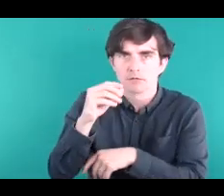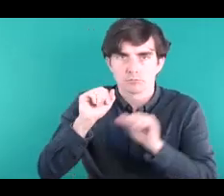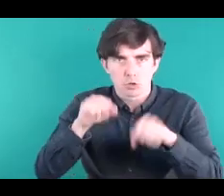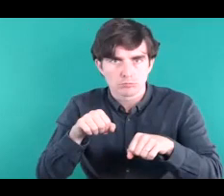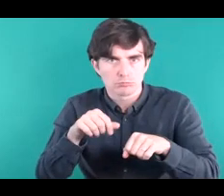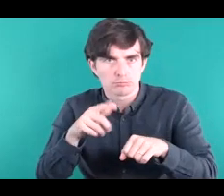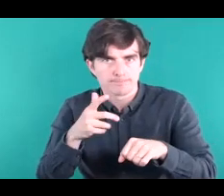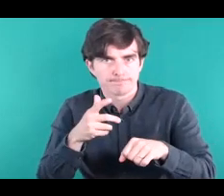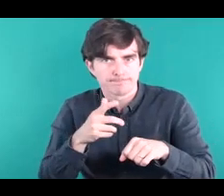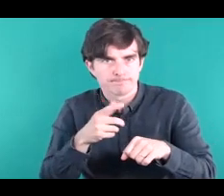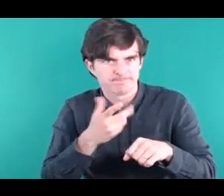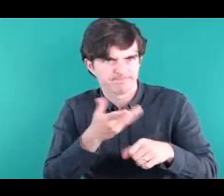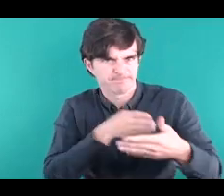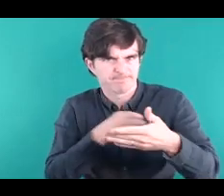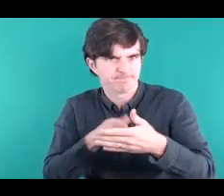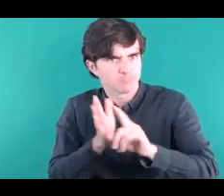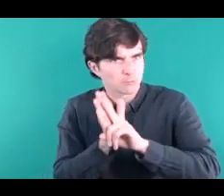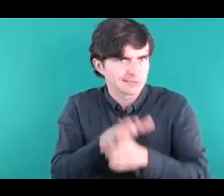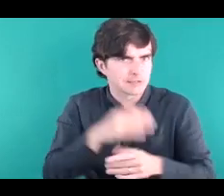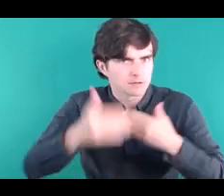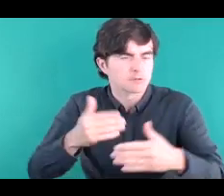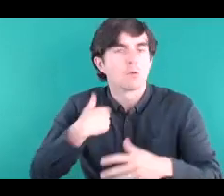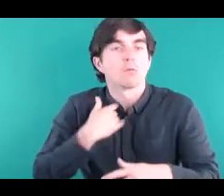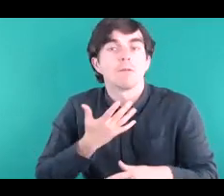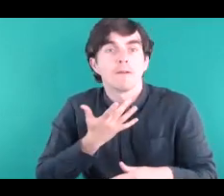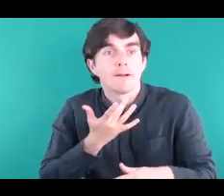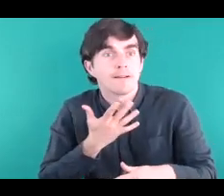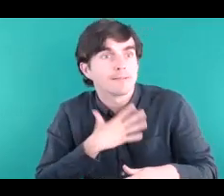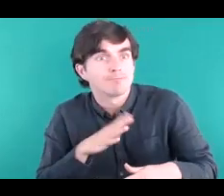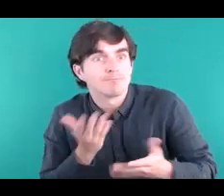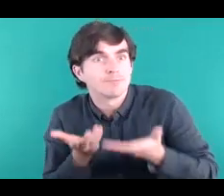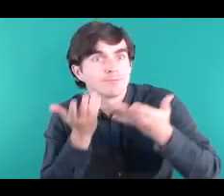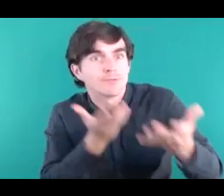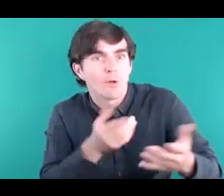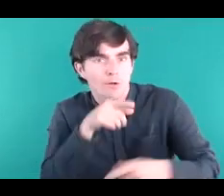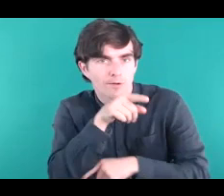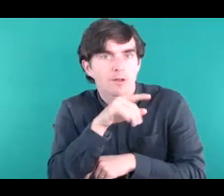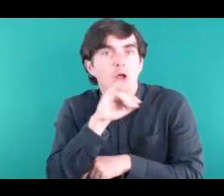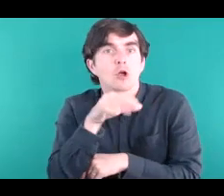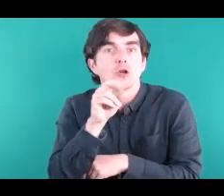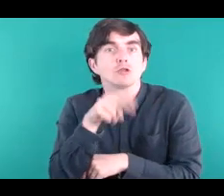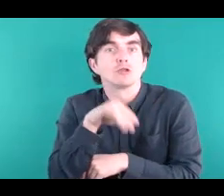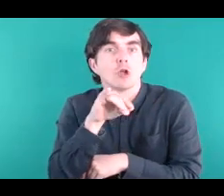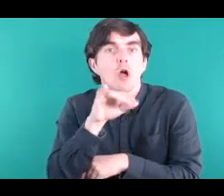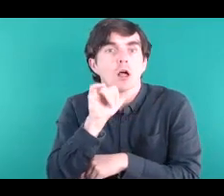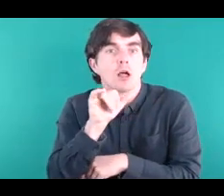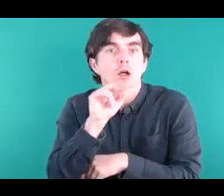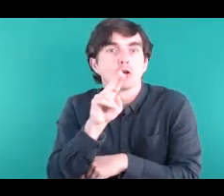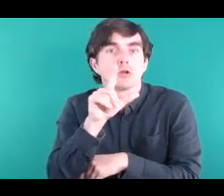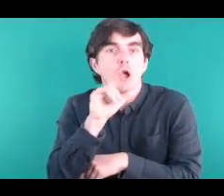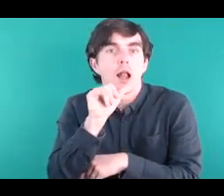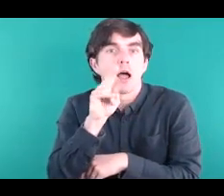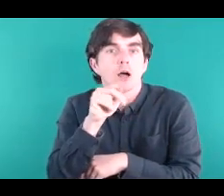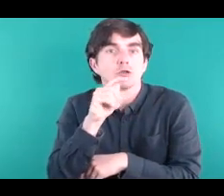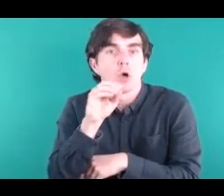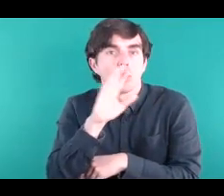Indonesia, where DPOs have actually run specific surveys to measure the impact of COVID-19